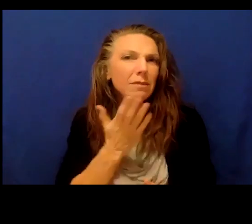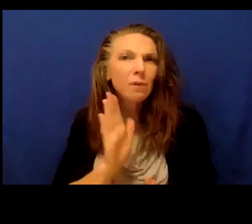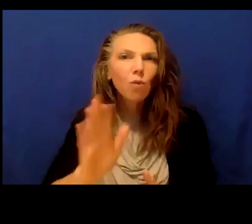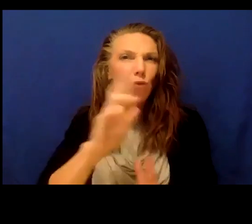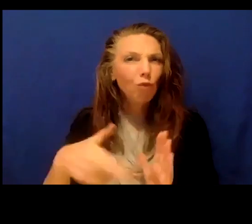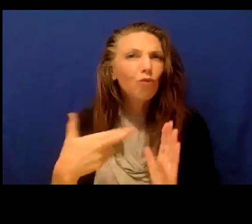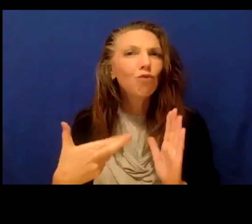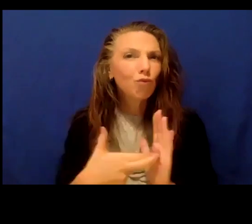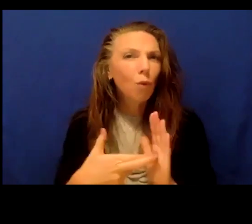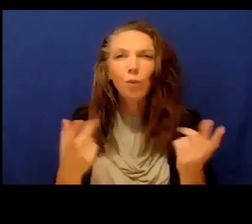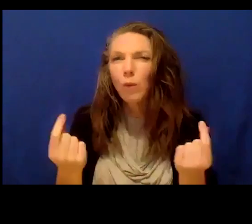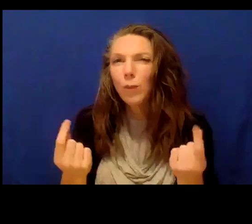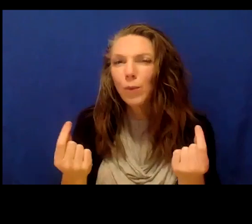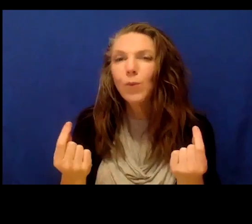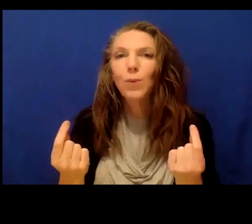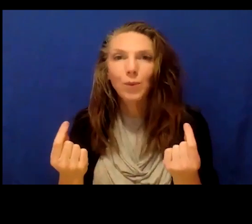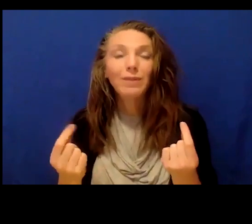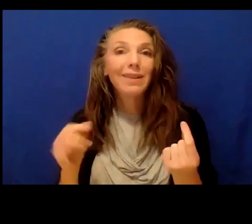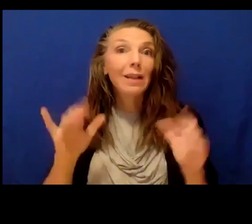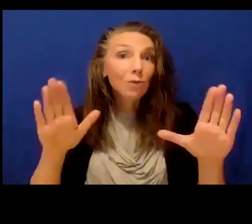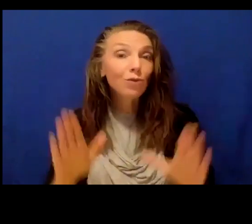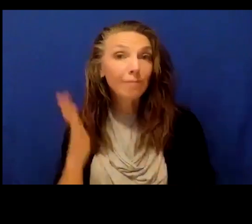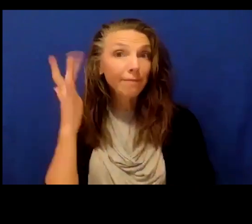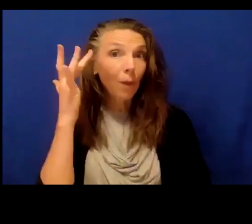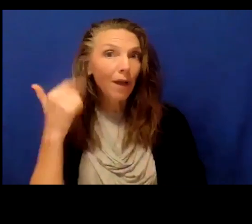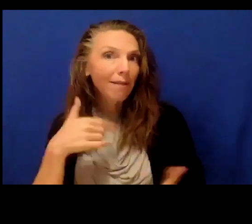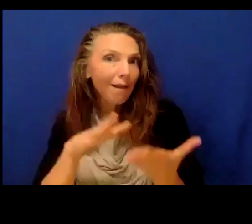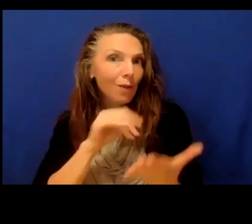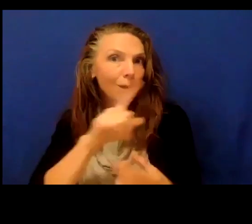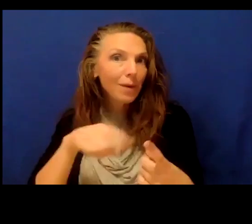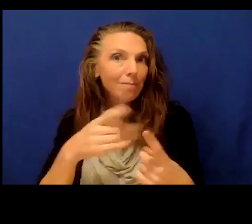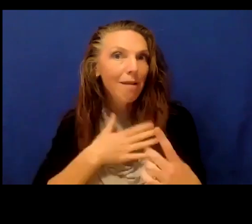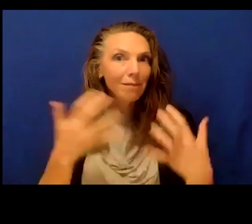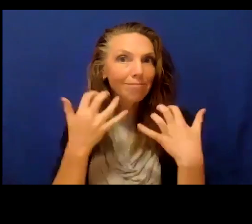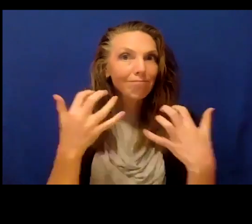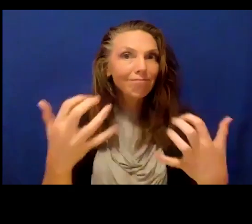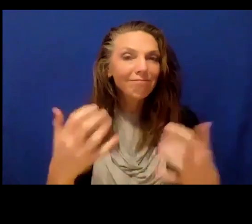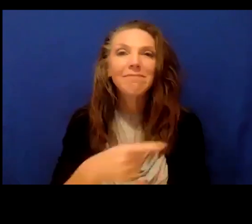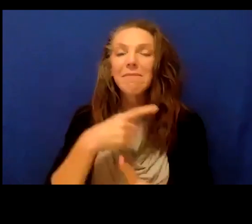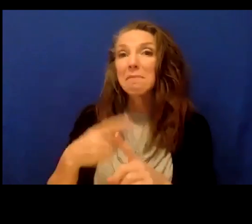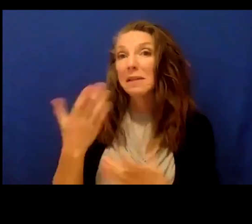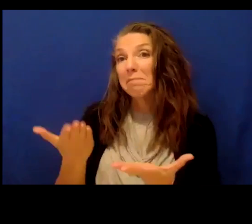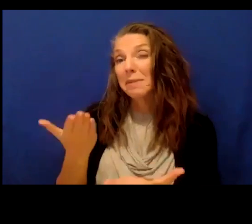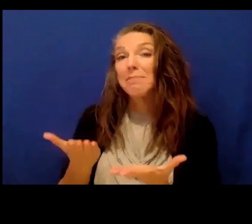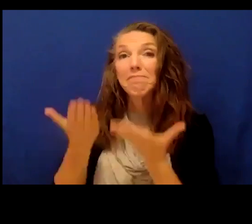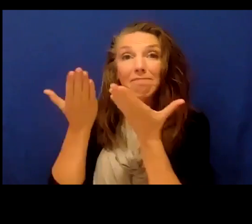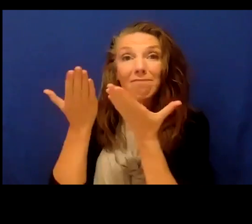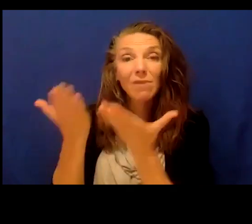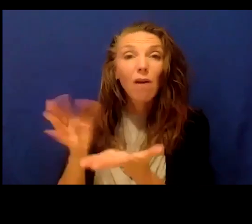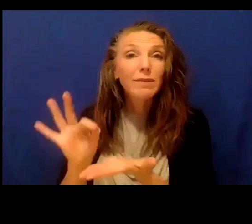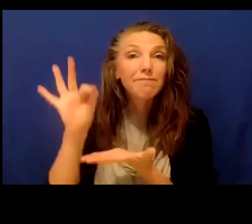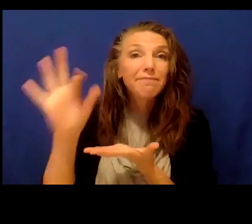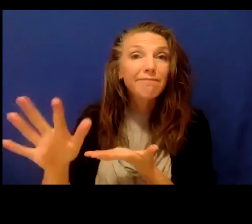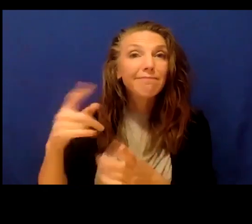or your role in what you do, it would be great because I can learn a little bit about you and maybe offer some